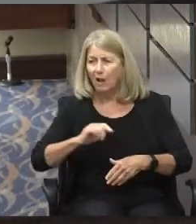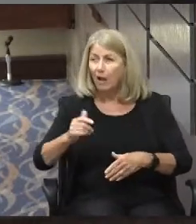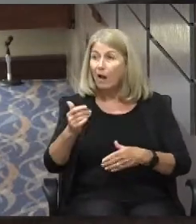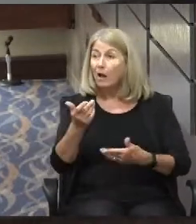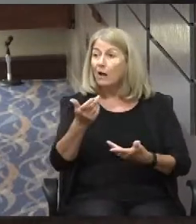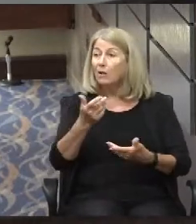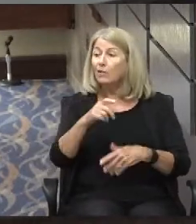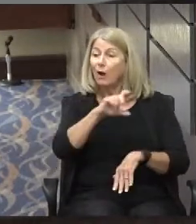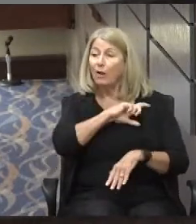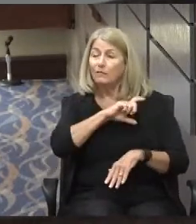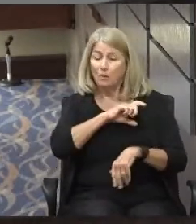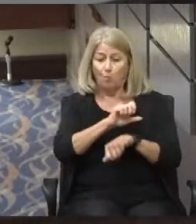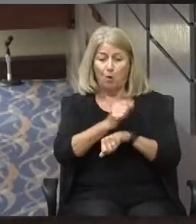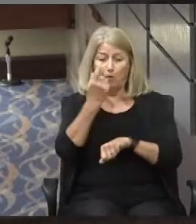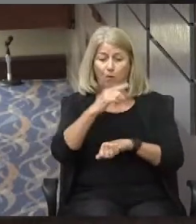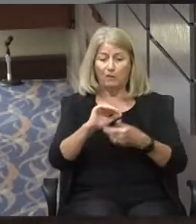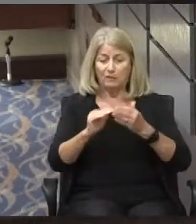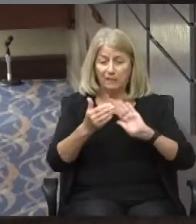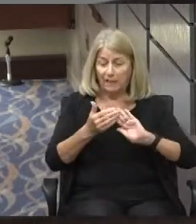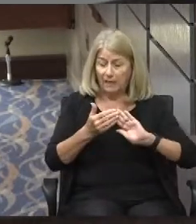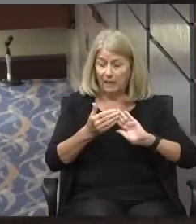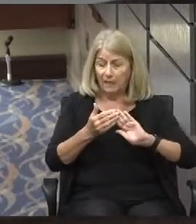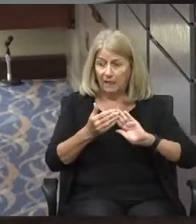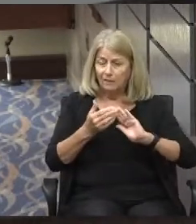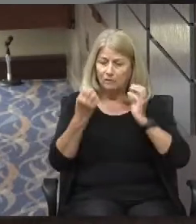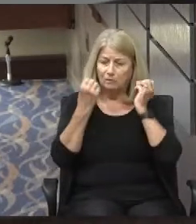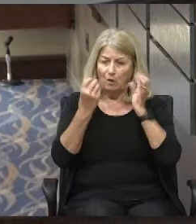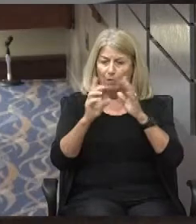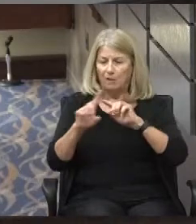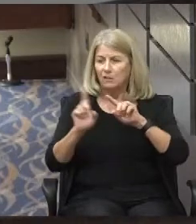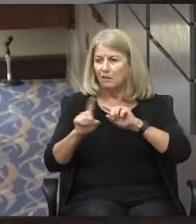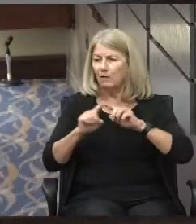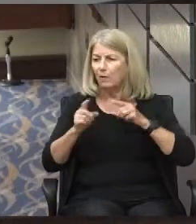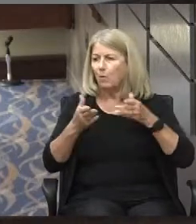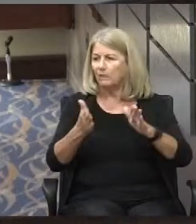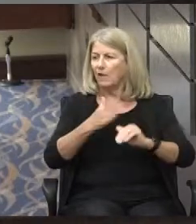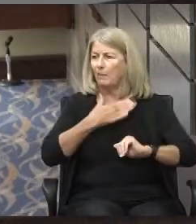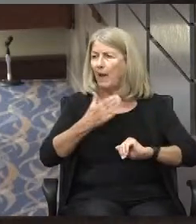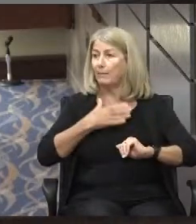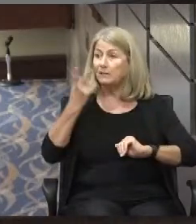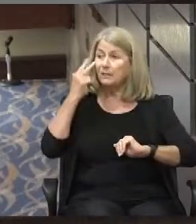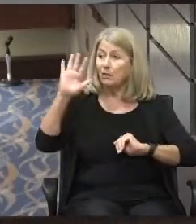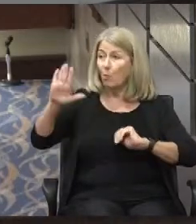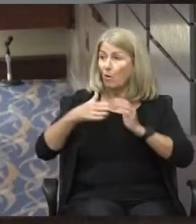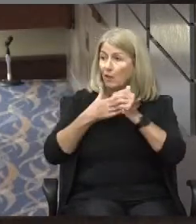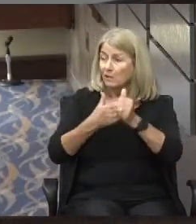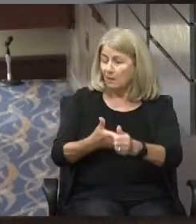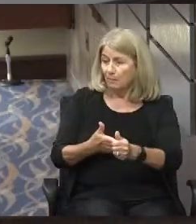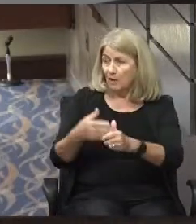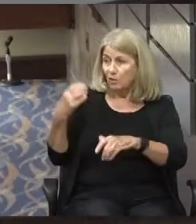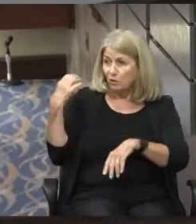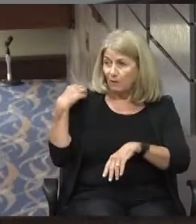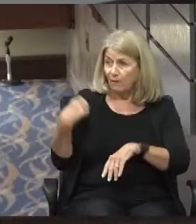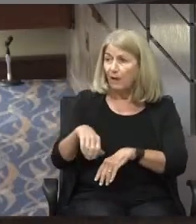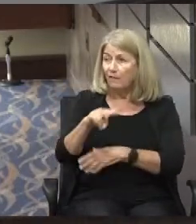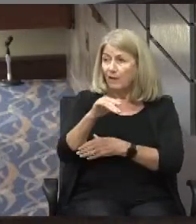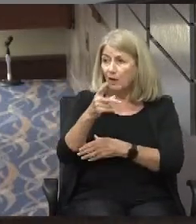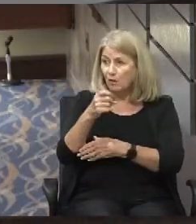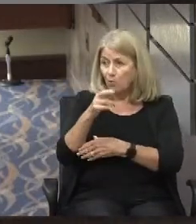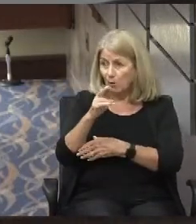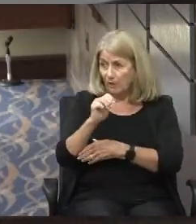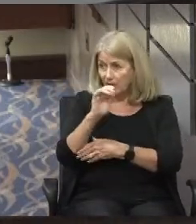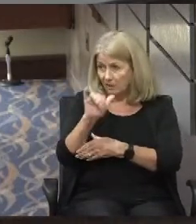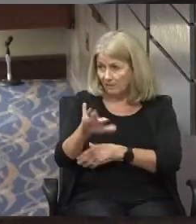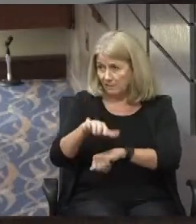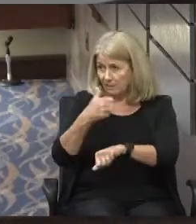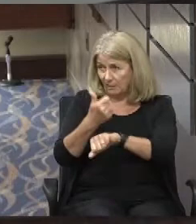work for the city and in so many different ways, and I'm glad to see your leadership, Chief Victorian, on getting this all in place, and I'm